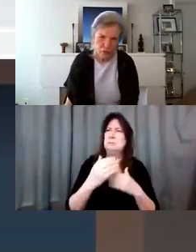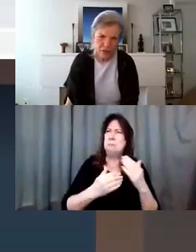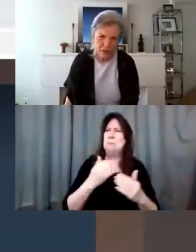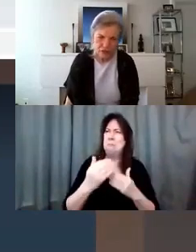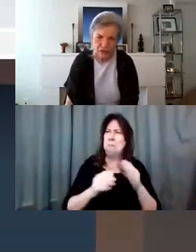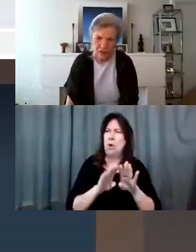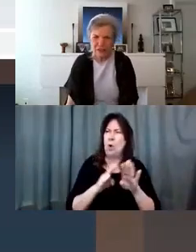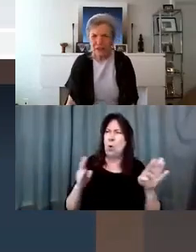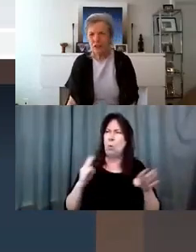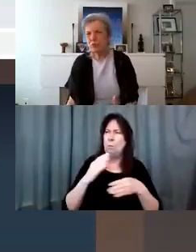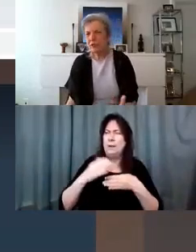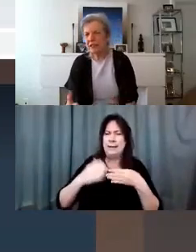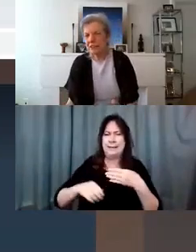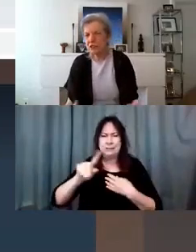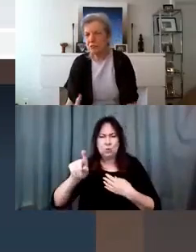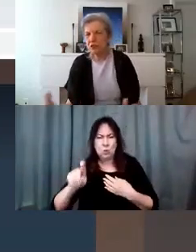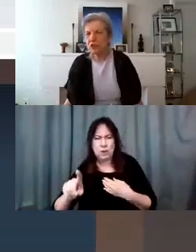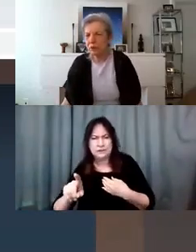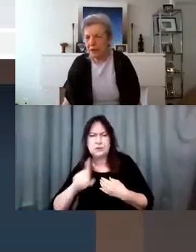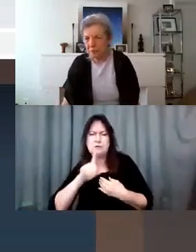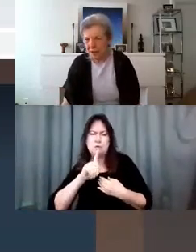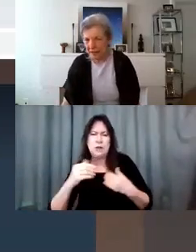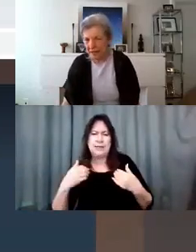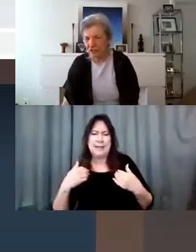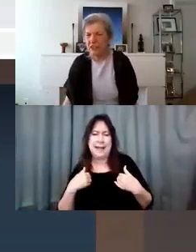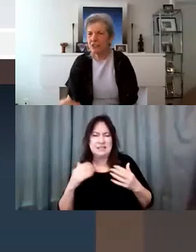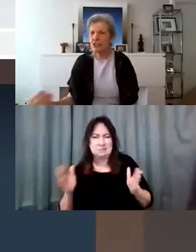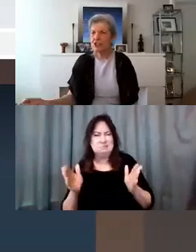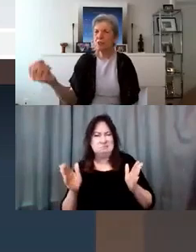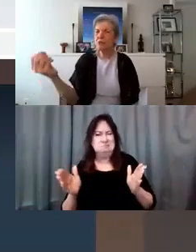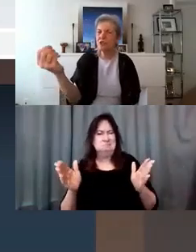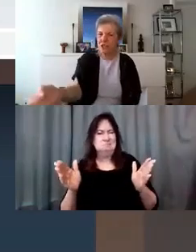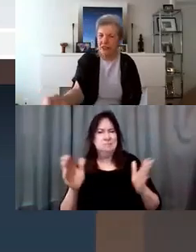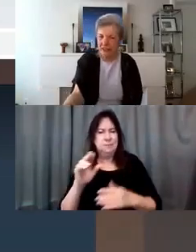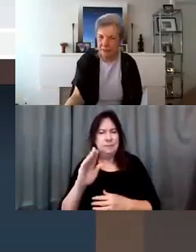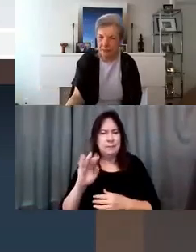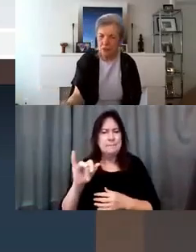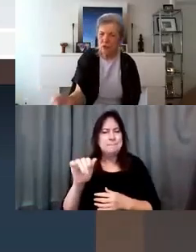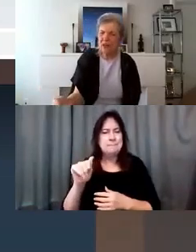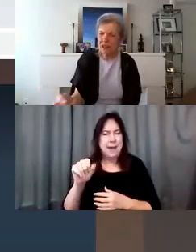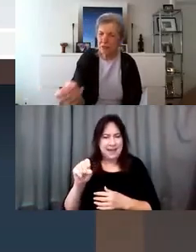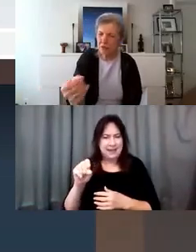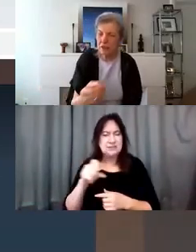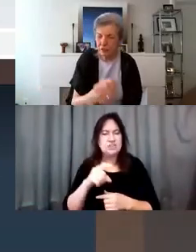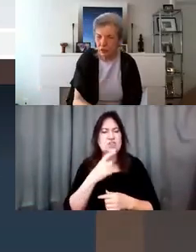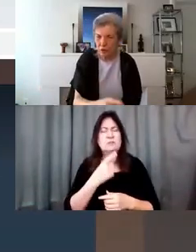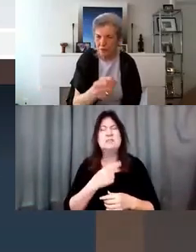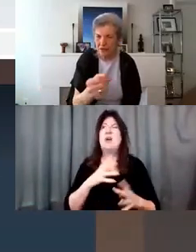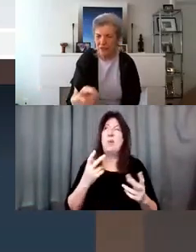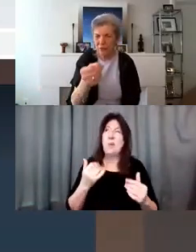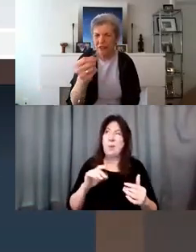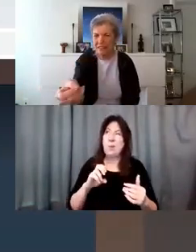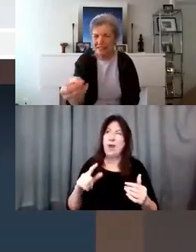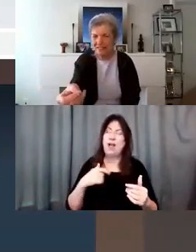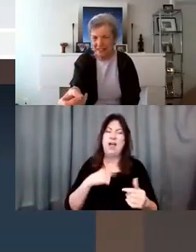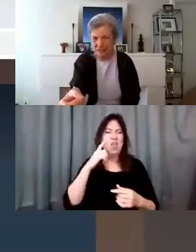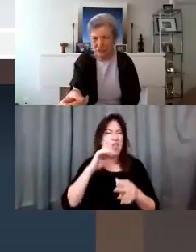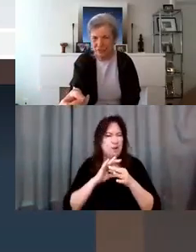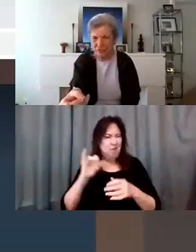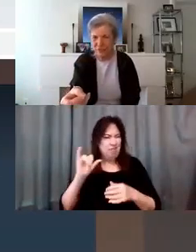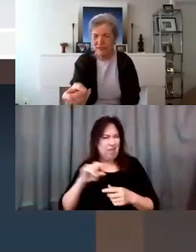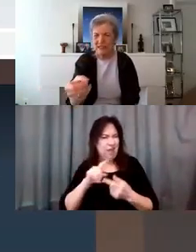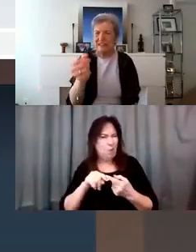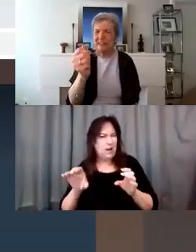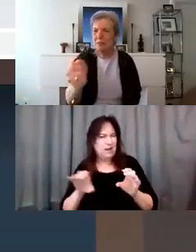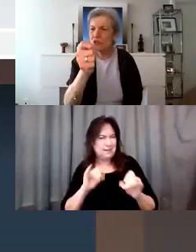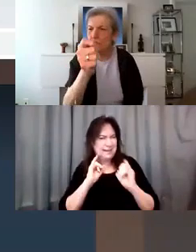open-ended question, that you really had some cueing bias? And she would say, well, I really thought about that when I did that